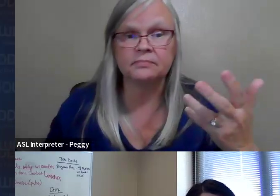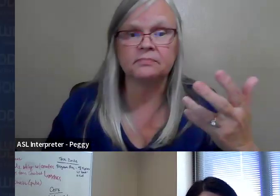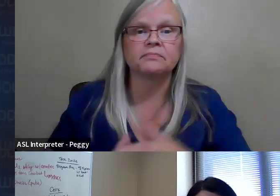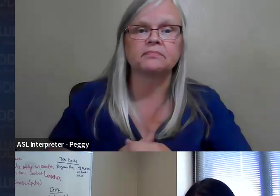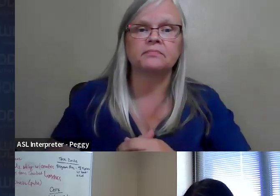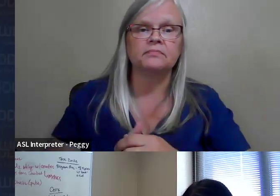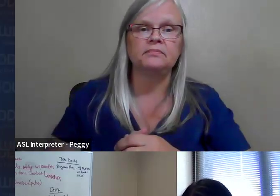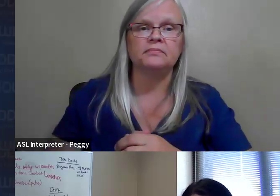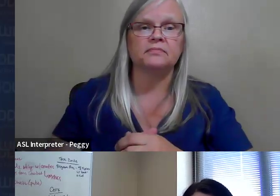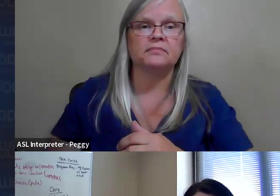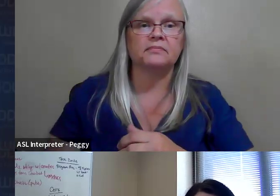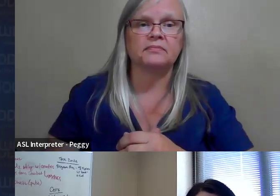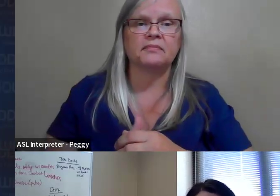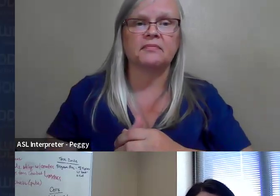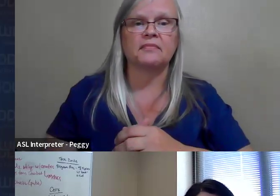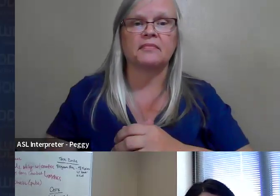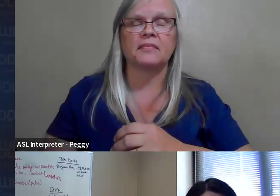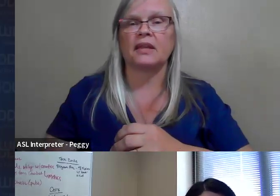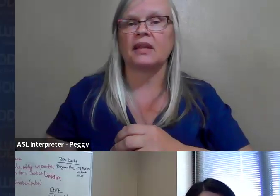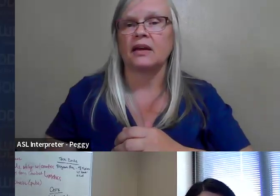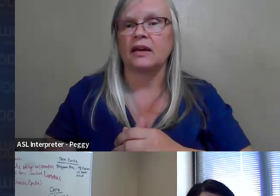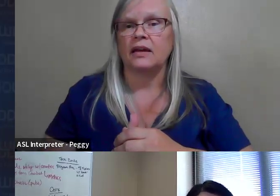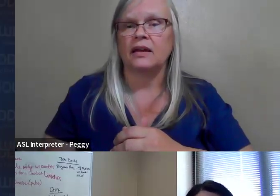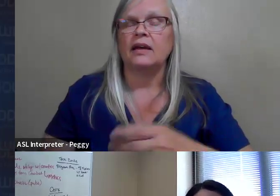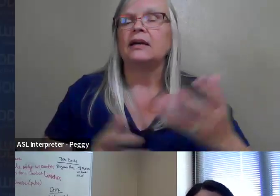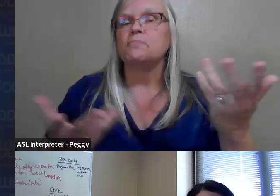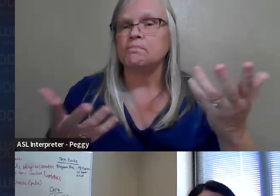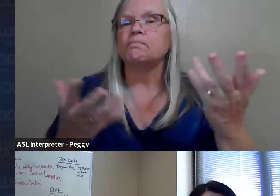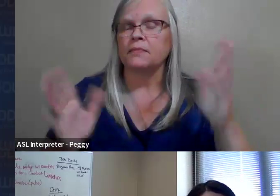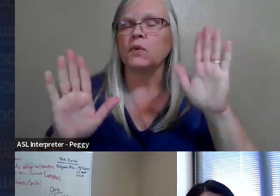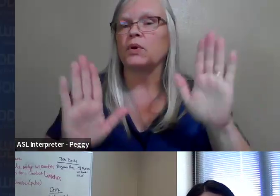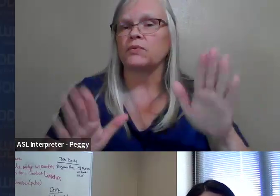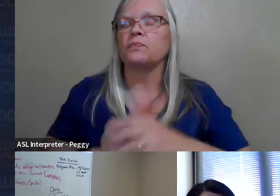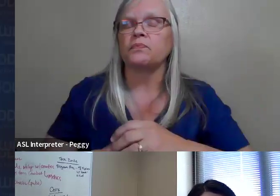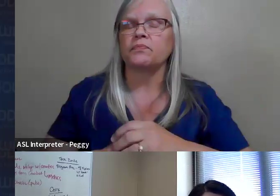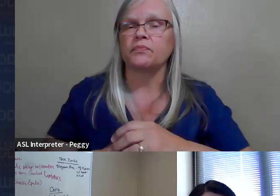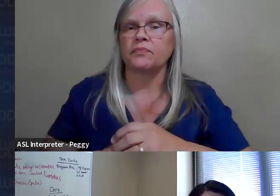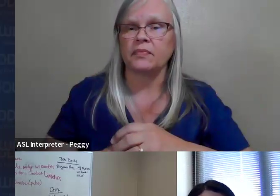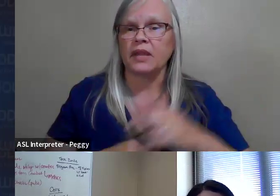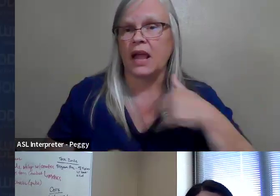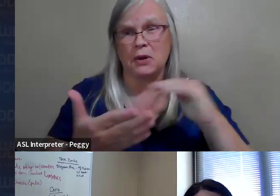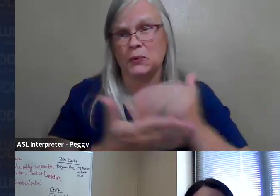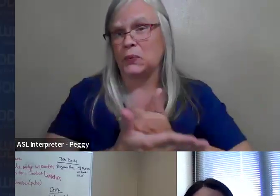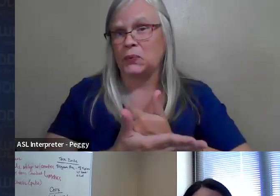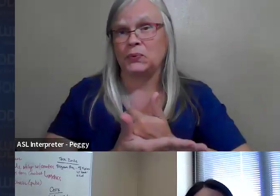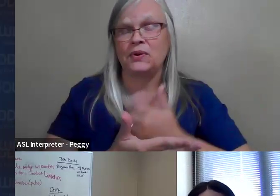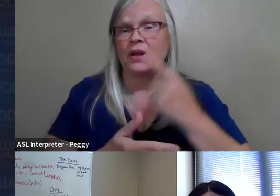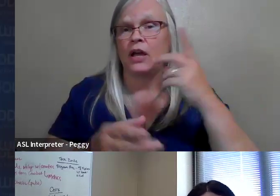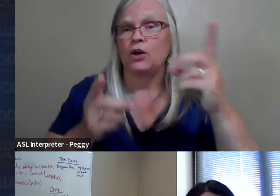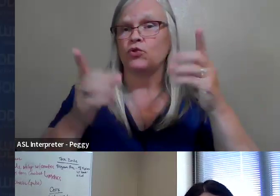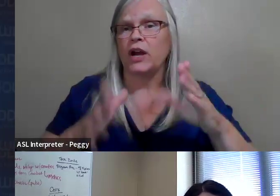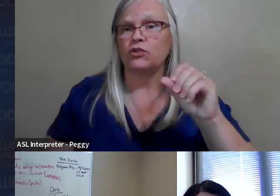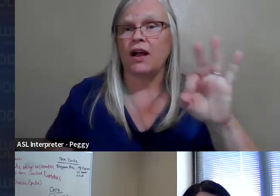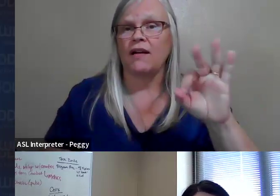Yes. Okay, wonderful. So yeah, I am relatively new to the position of Director of Elections, but I have been